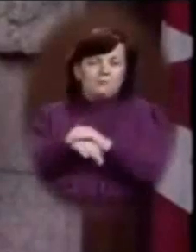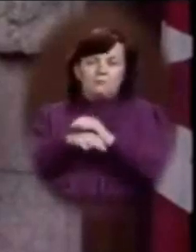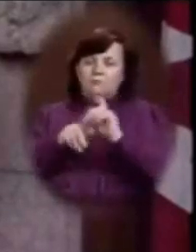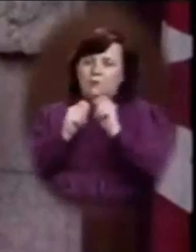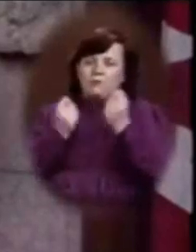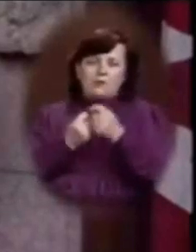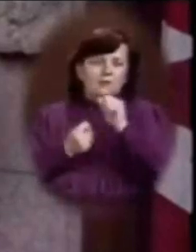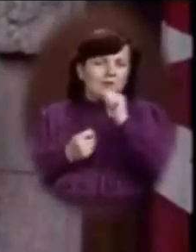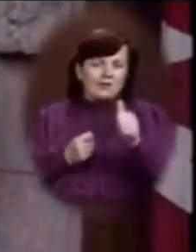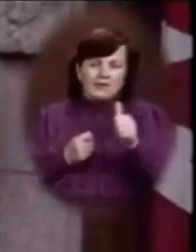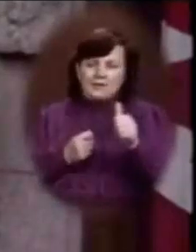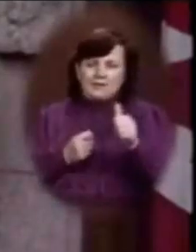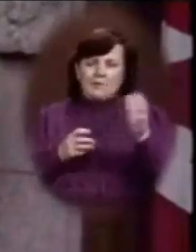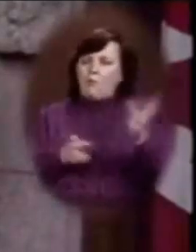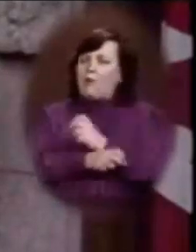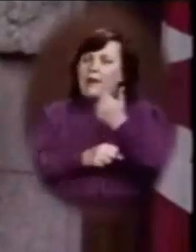most famous competitor.